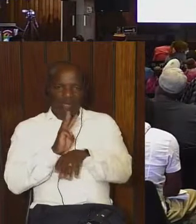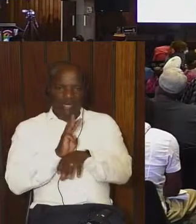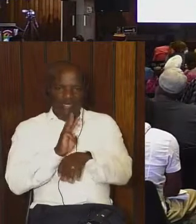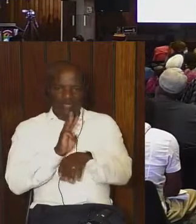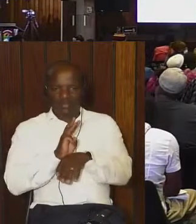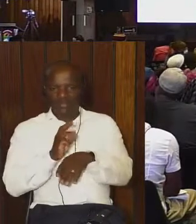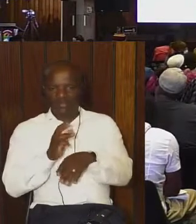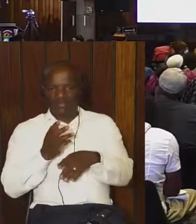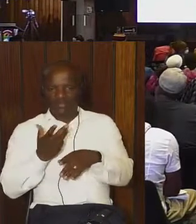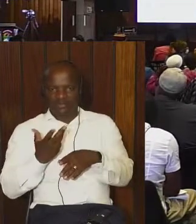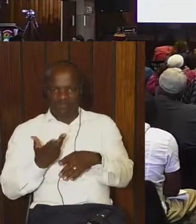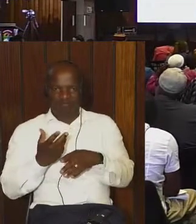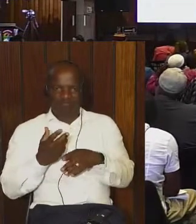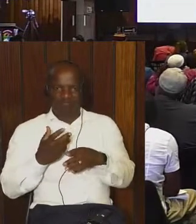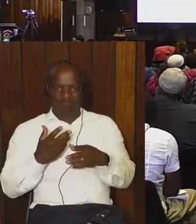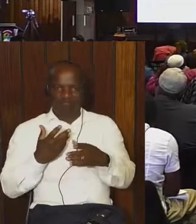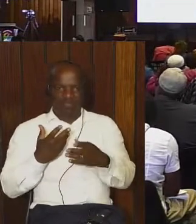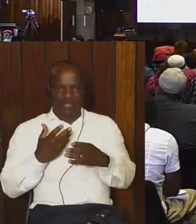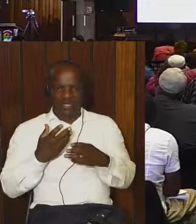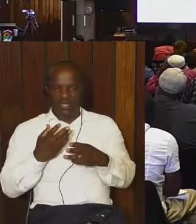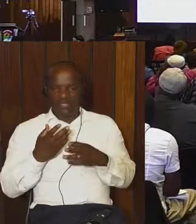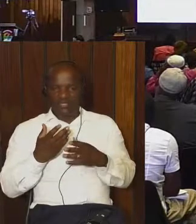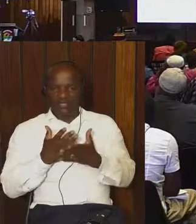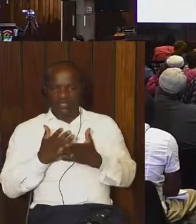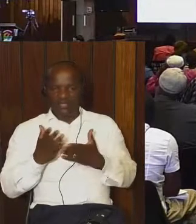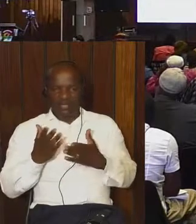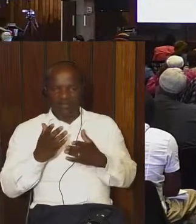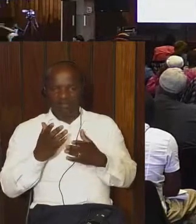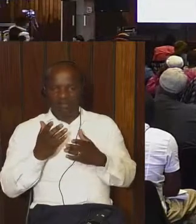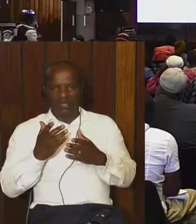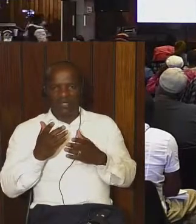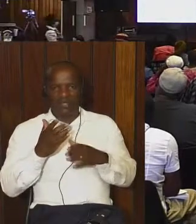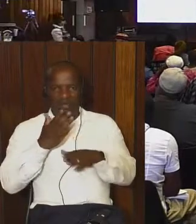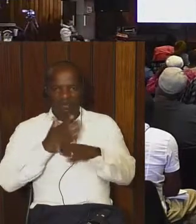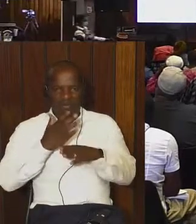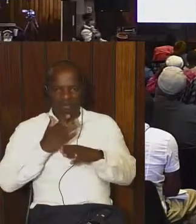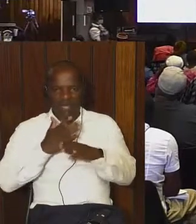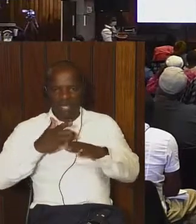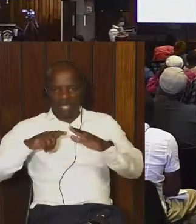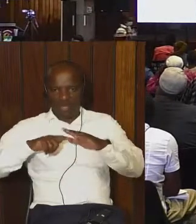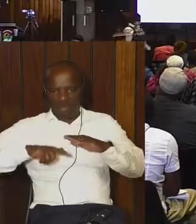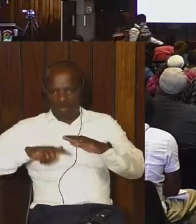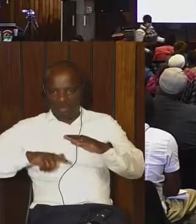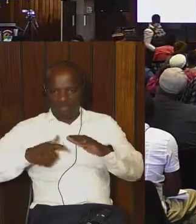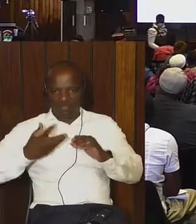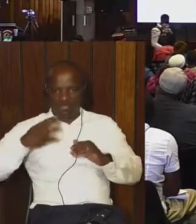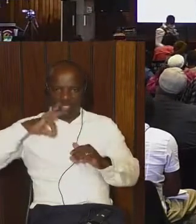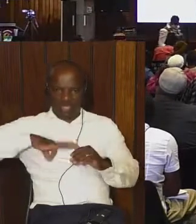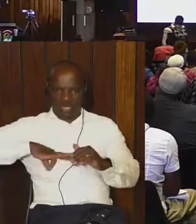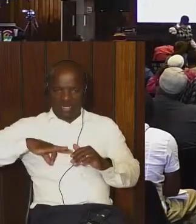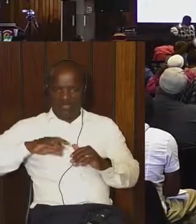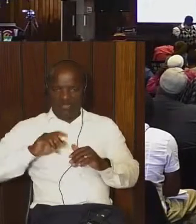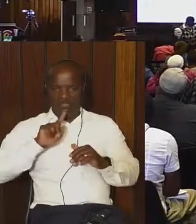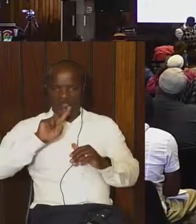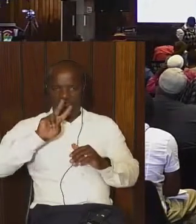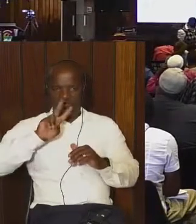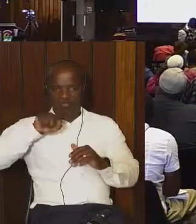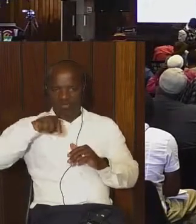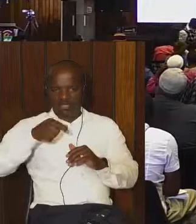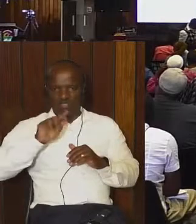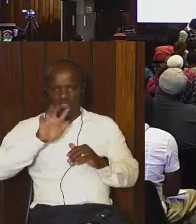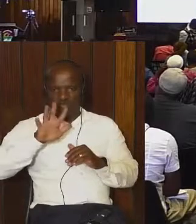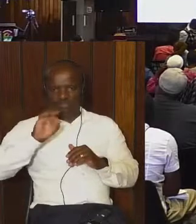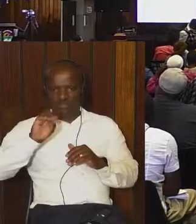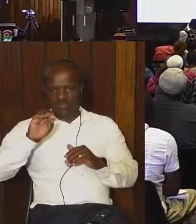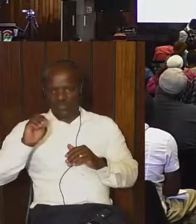mothers who are working domestic work. And they are earning plus minus 2,500 rands per month. And when